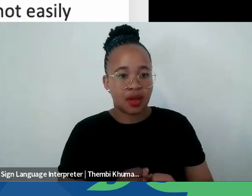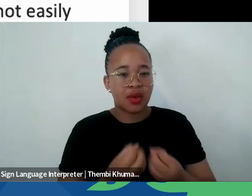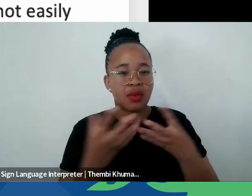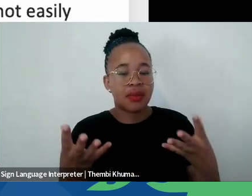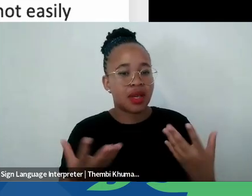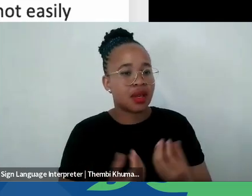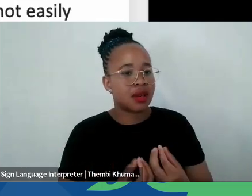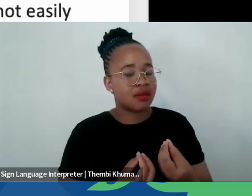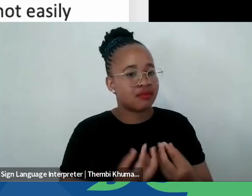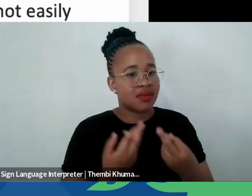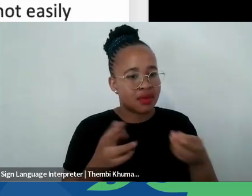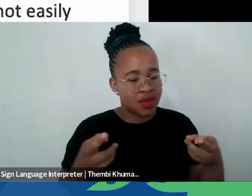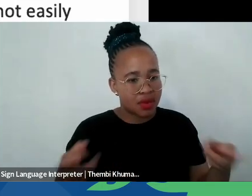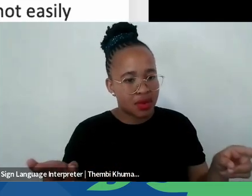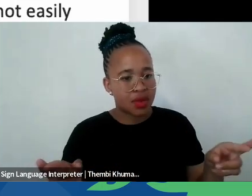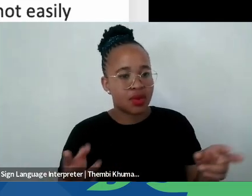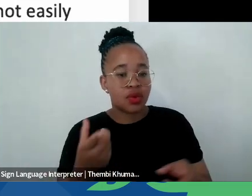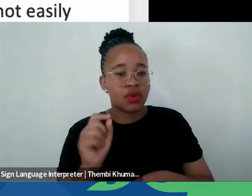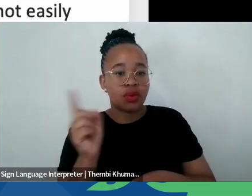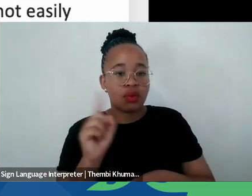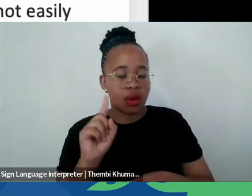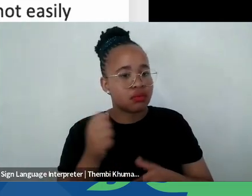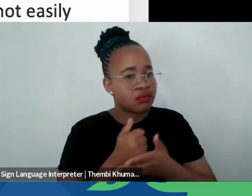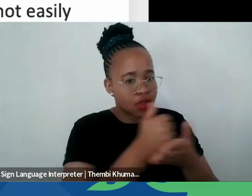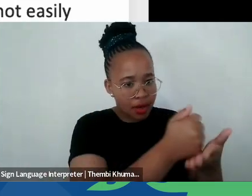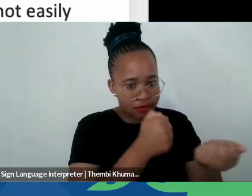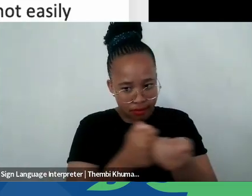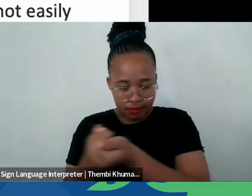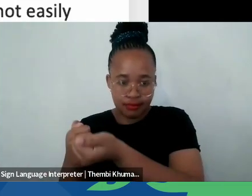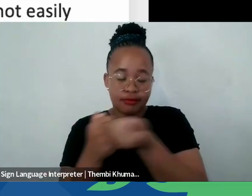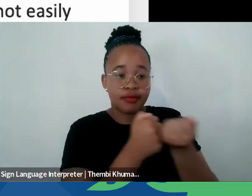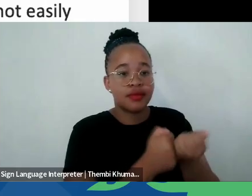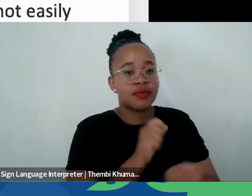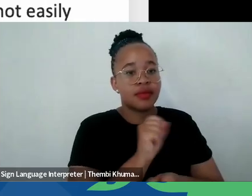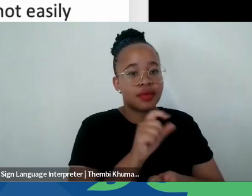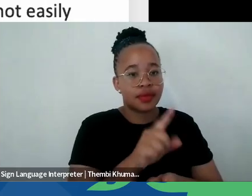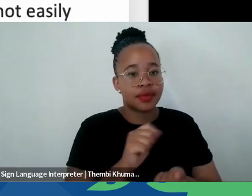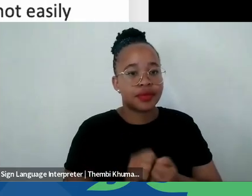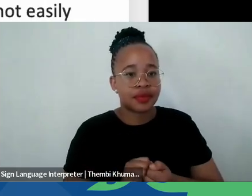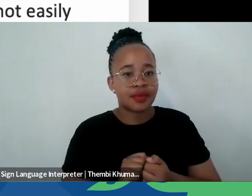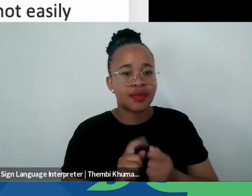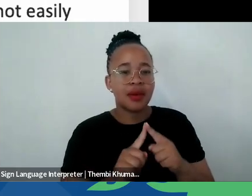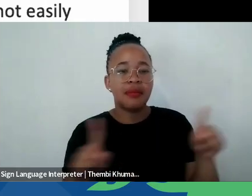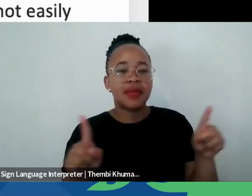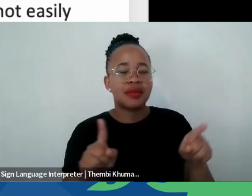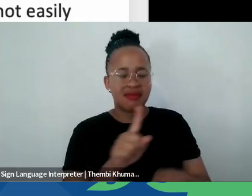into maintaining that. And the question becomes, are these type